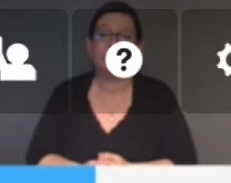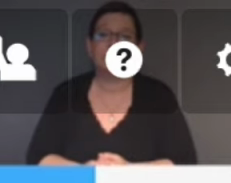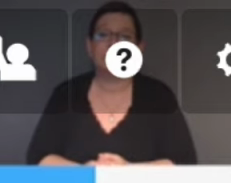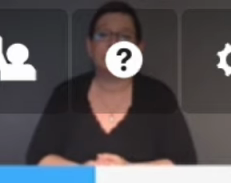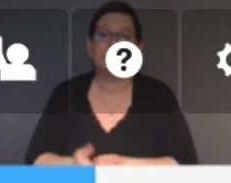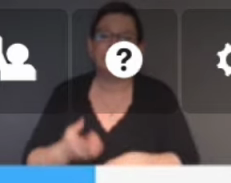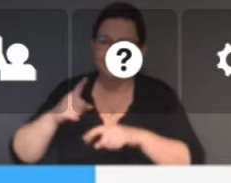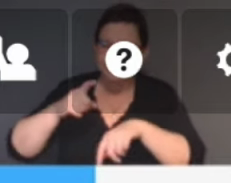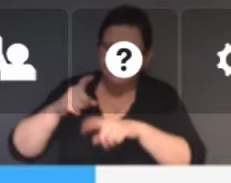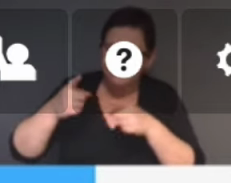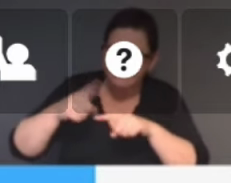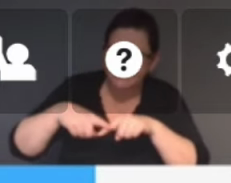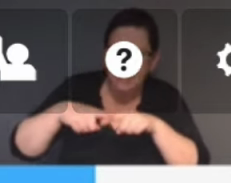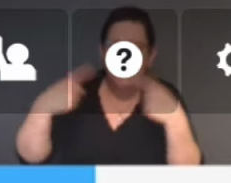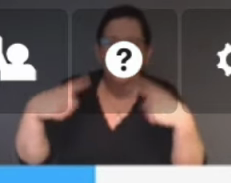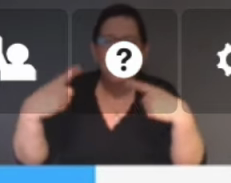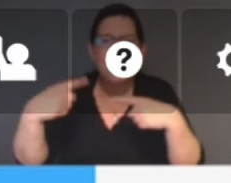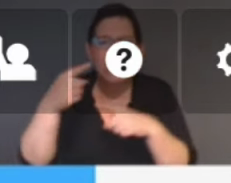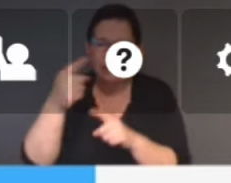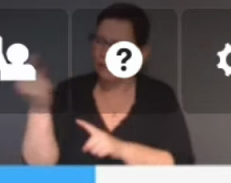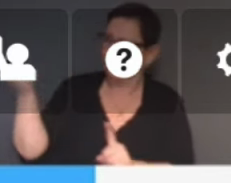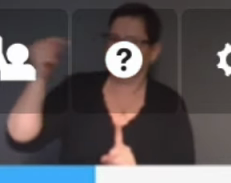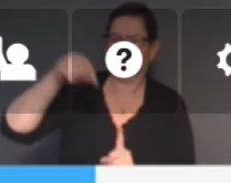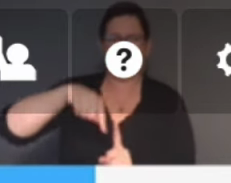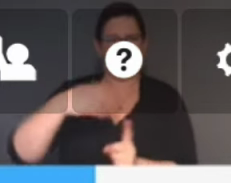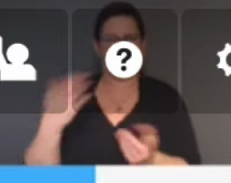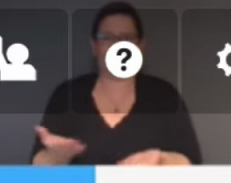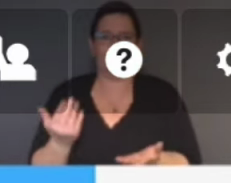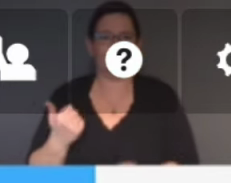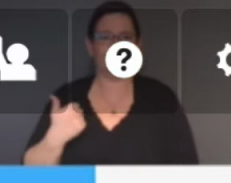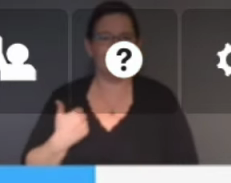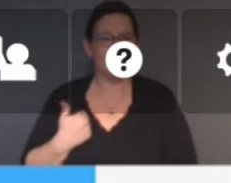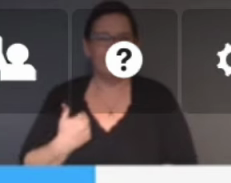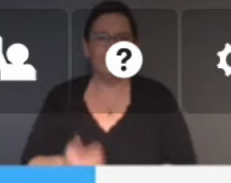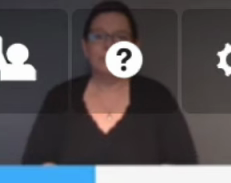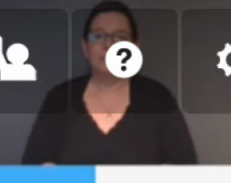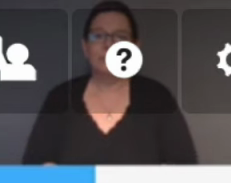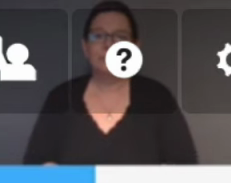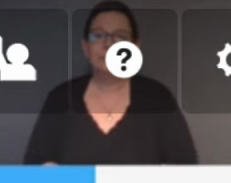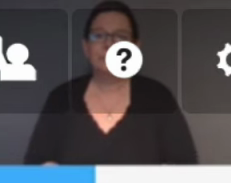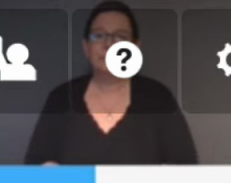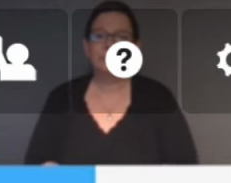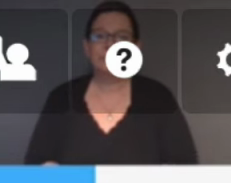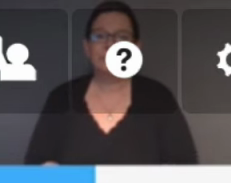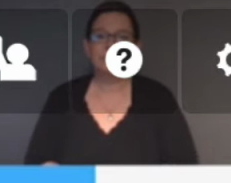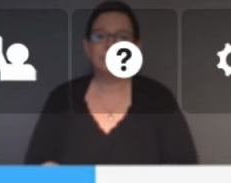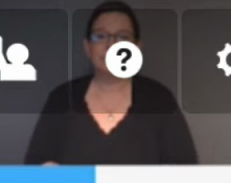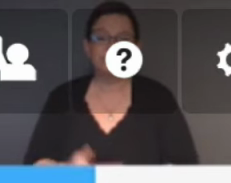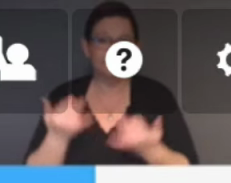Before we move on, let's do a quick poll using Slido on your screen.